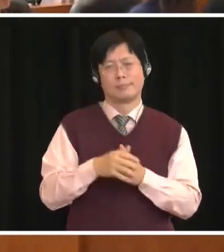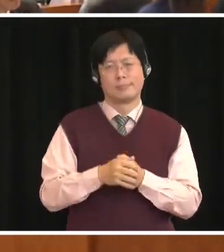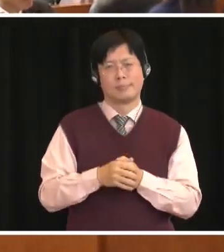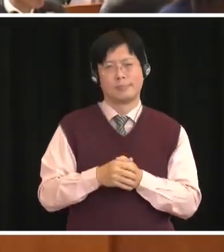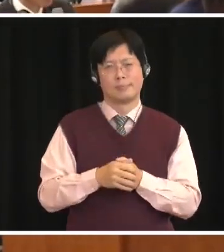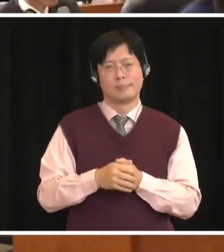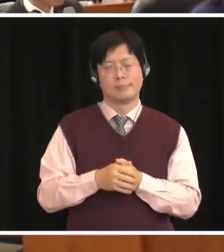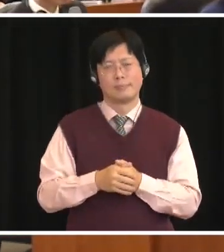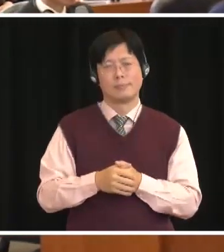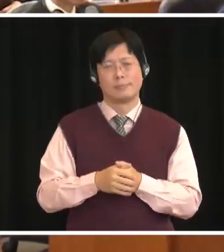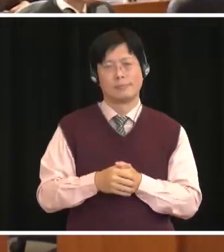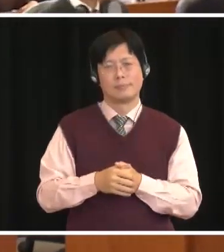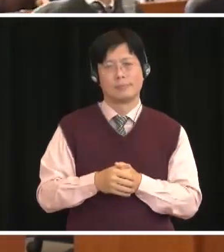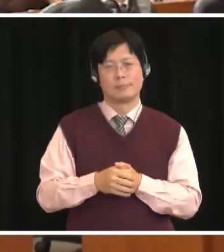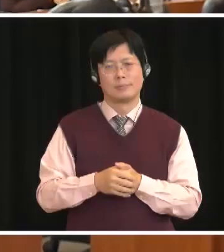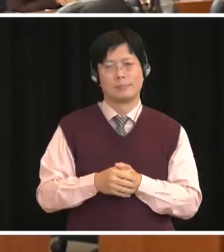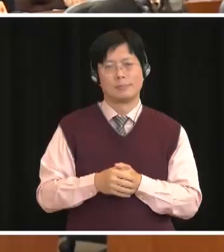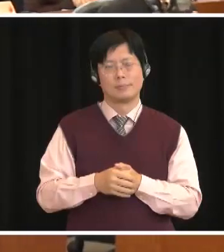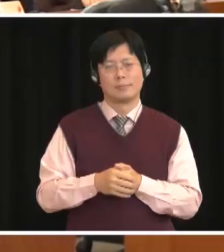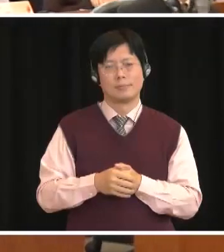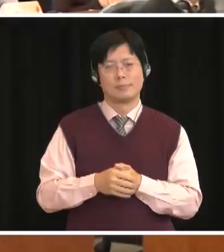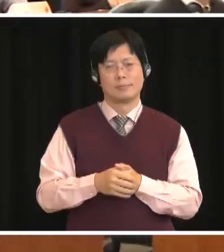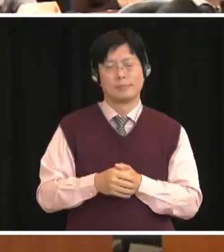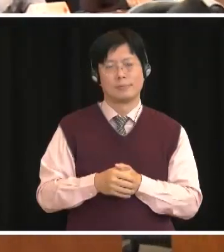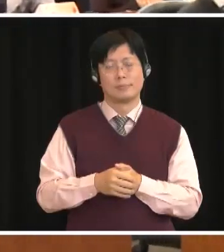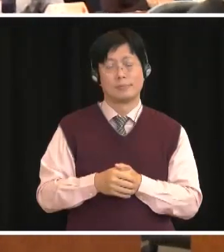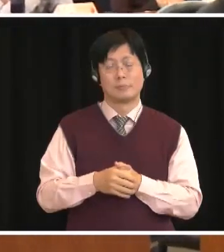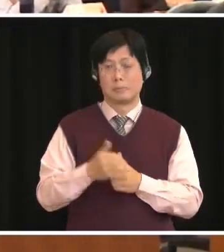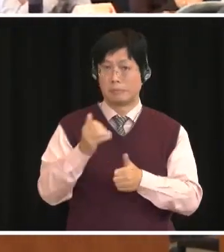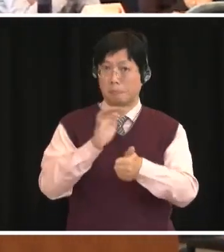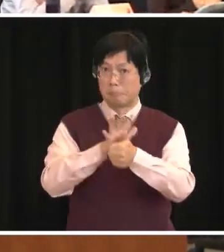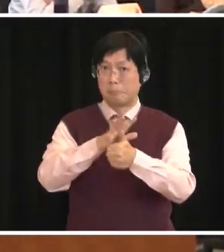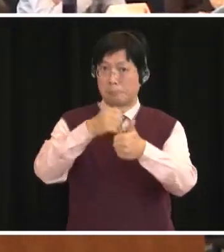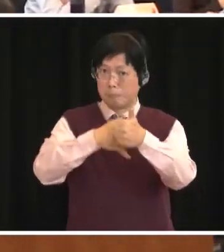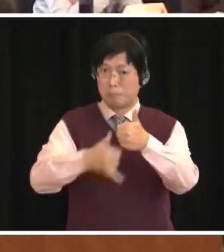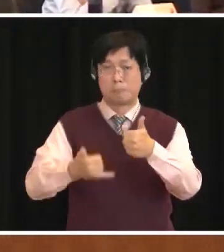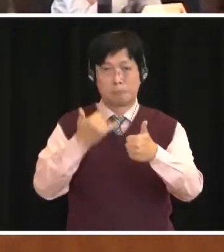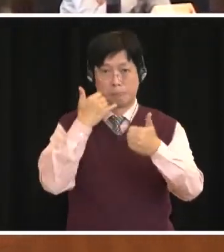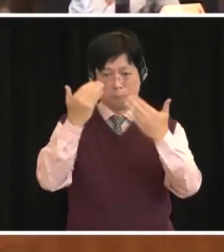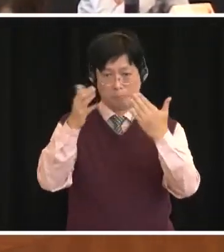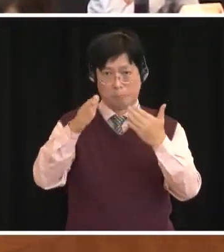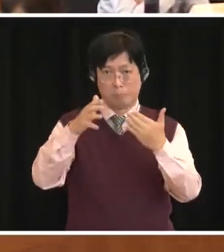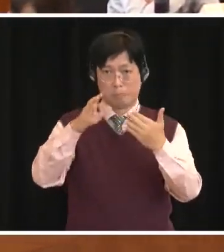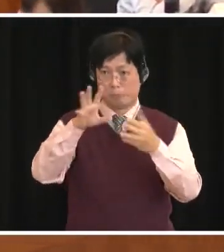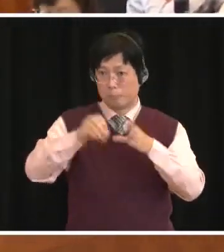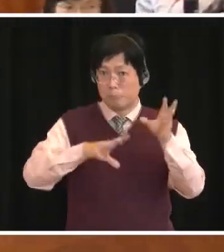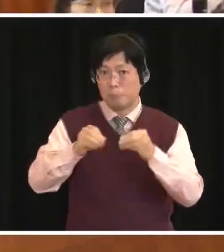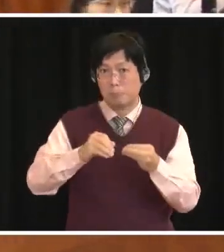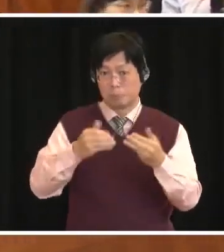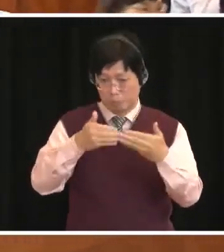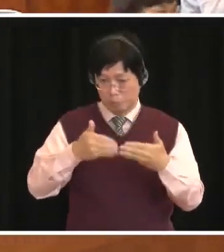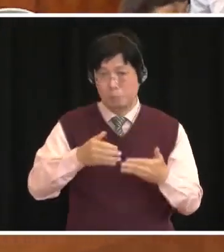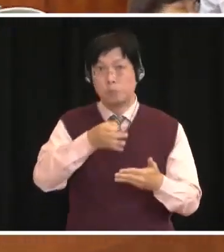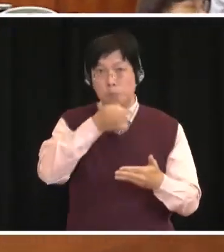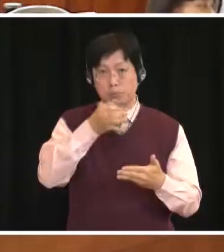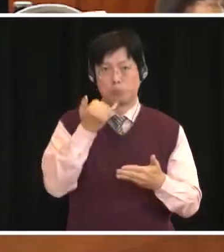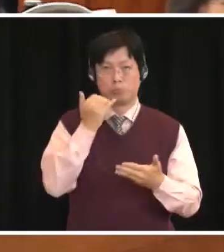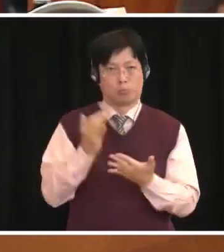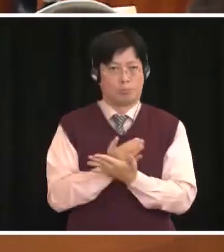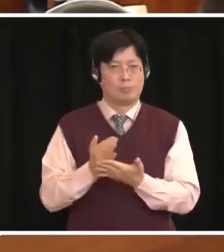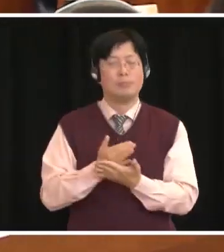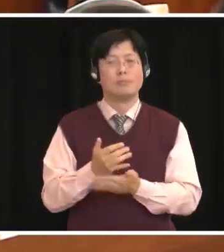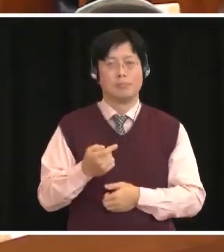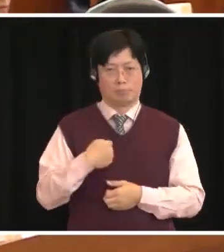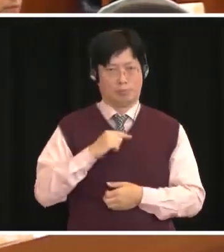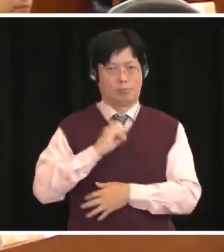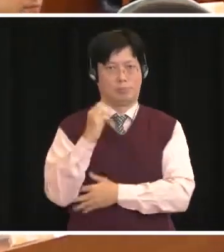use centers, maybe such answers can be provided in written forms and be submitted to the